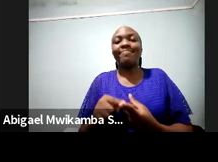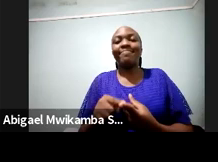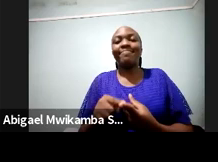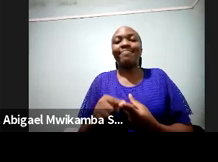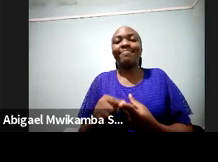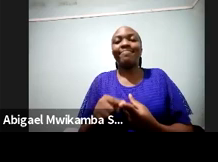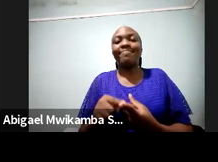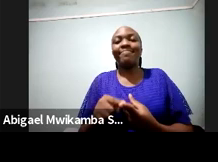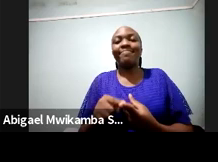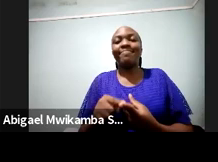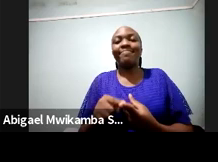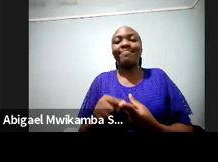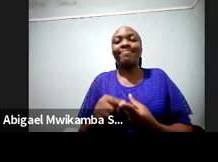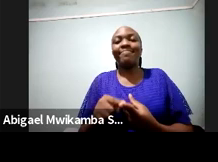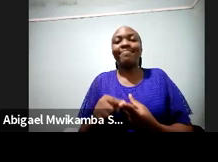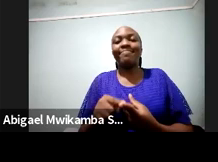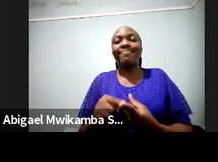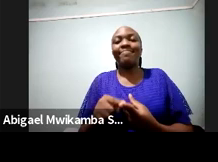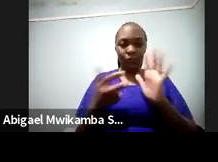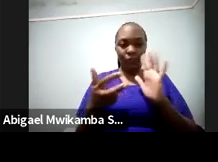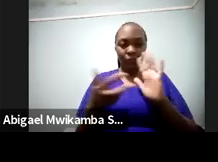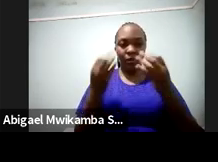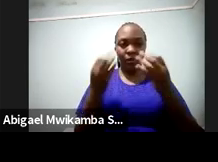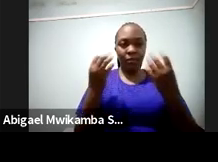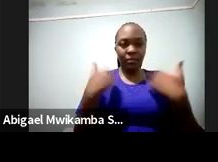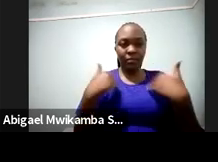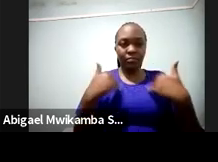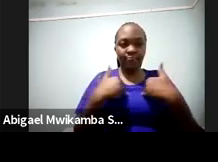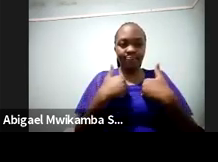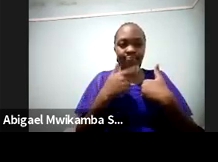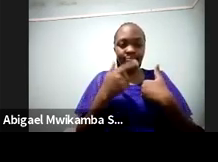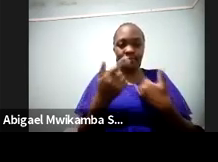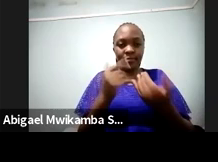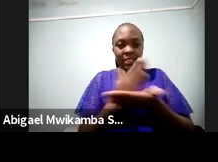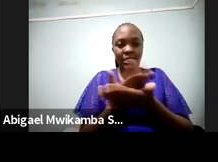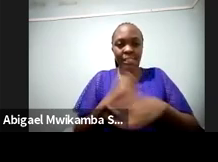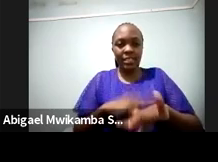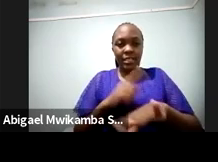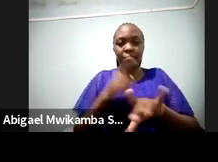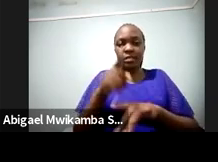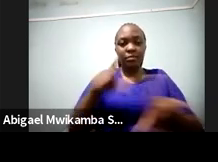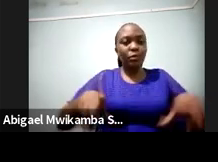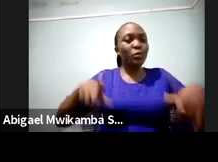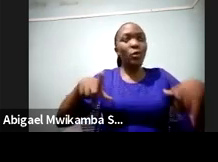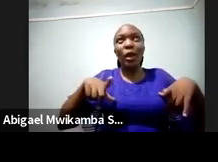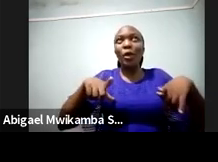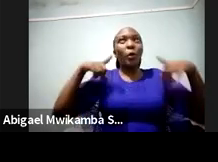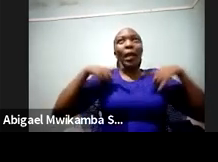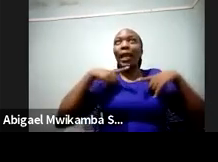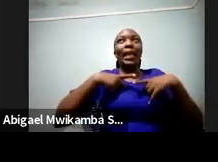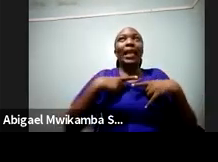Unfortunately, not many of us have this, or somehow we have been living and succeeding by the grace of God. Just made